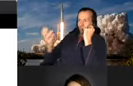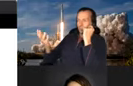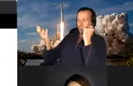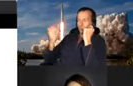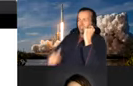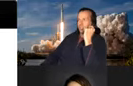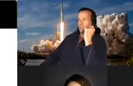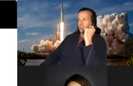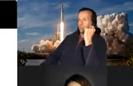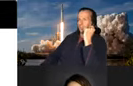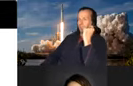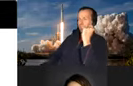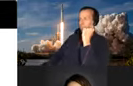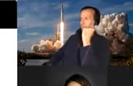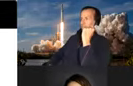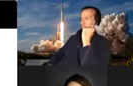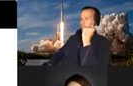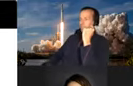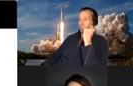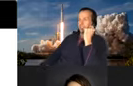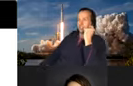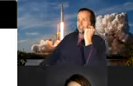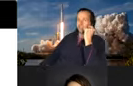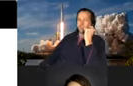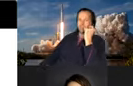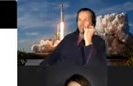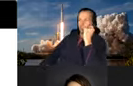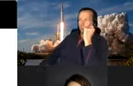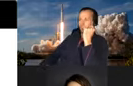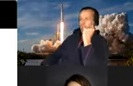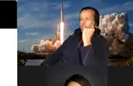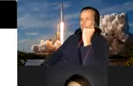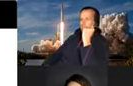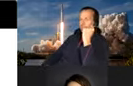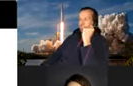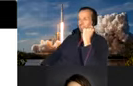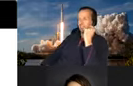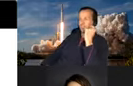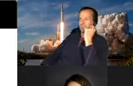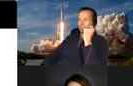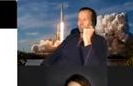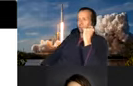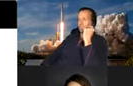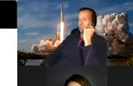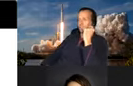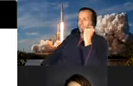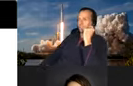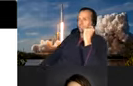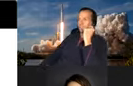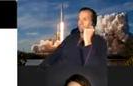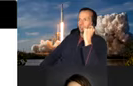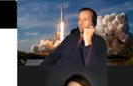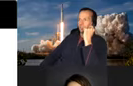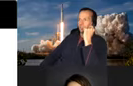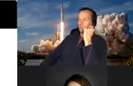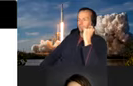You will see in having just recently read a paper on sort of masks in the context of COVID-19